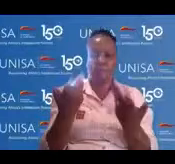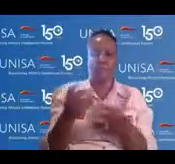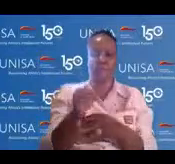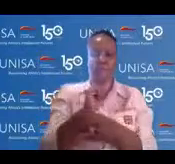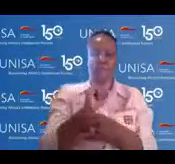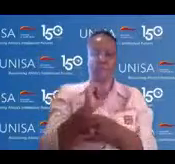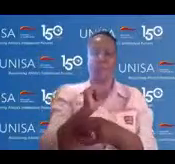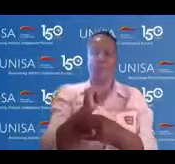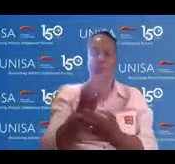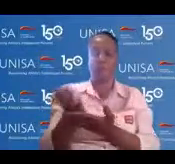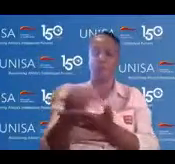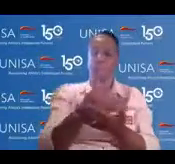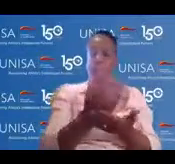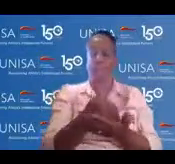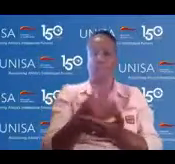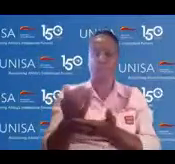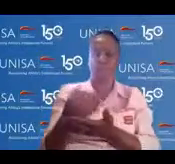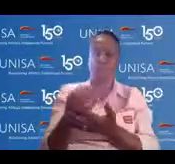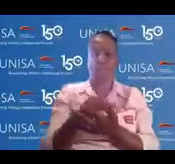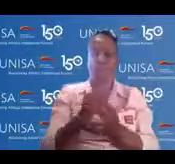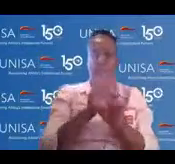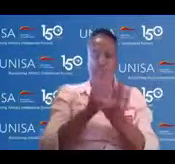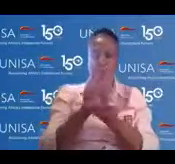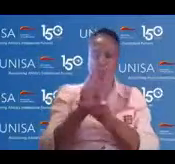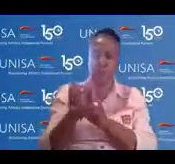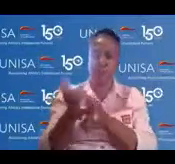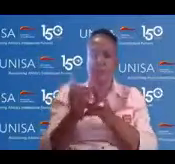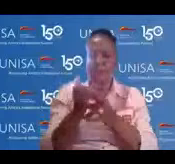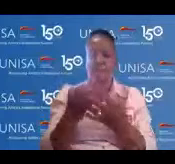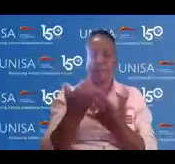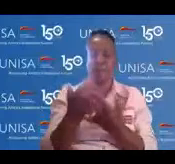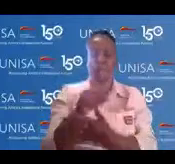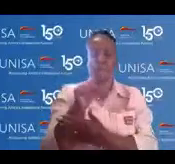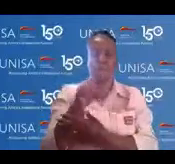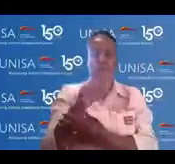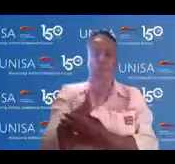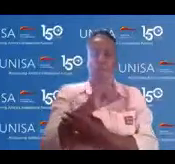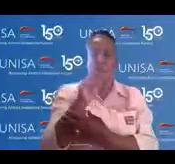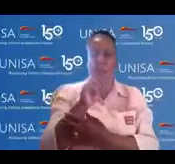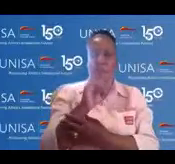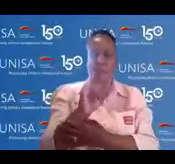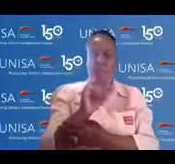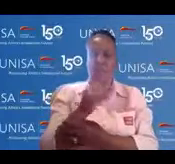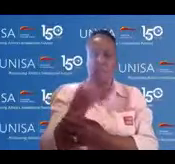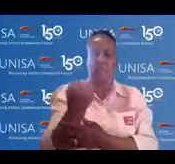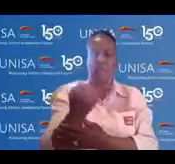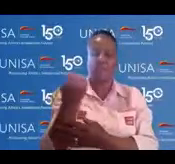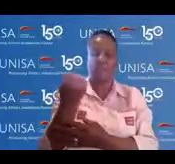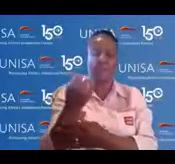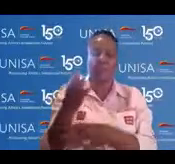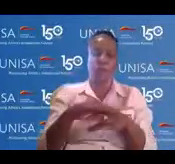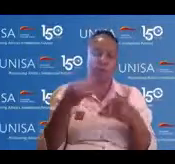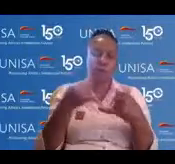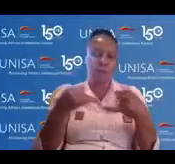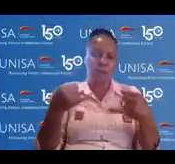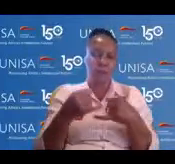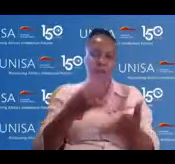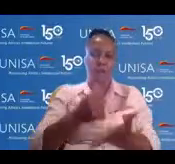the responses while Luwazi introduces herself and the online assistance that's provided by